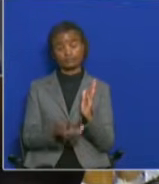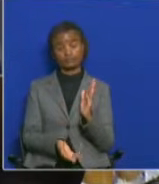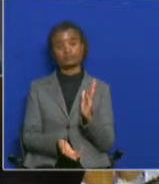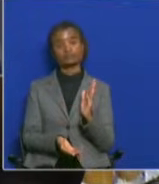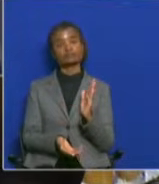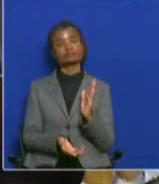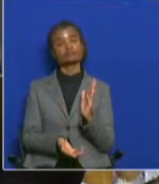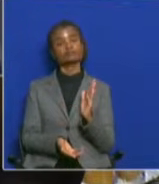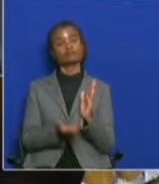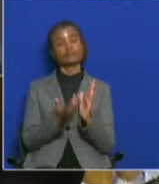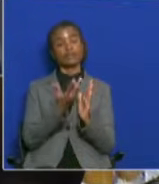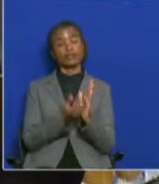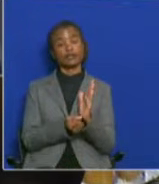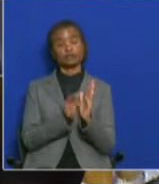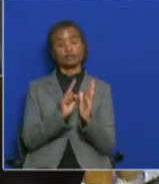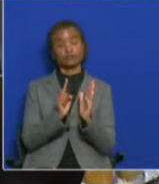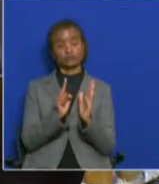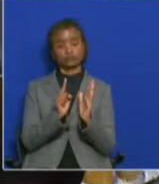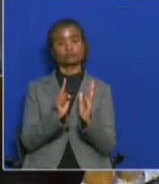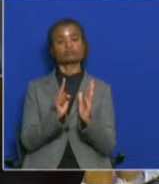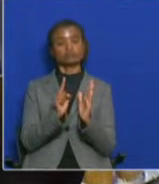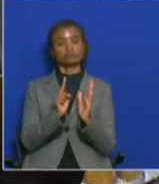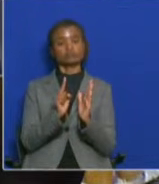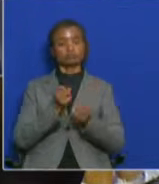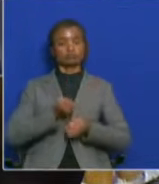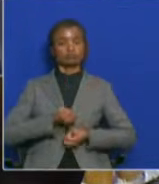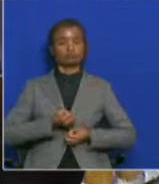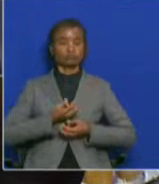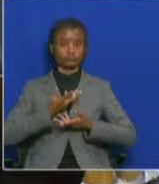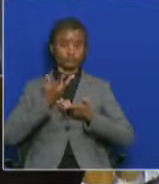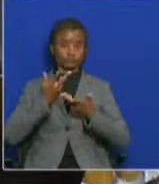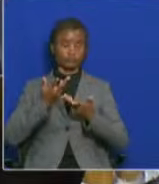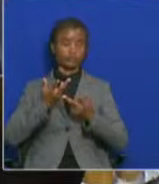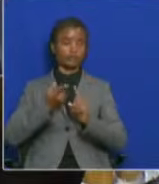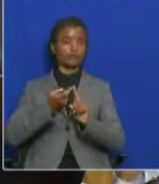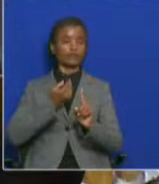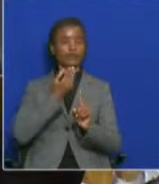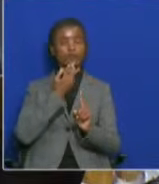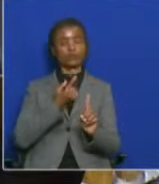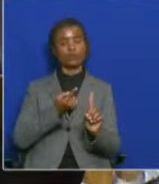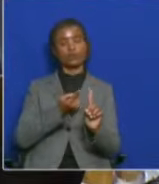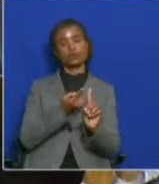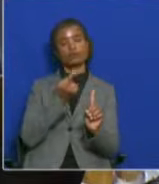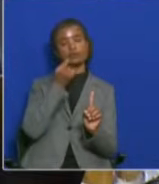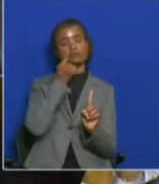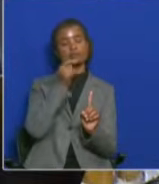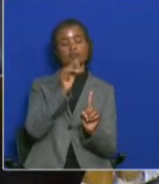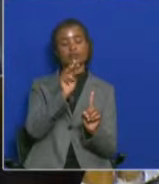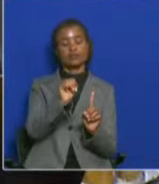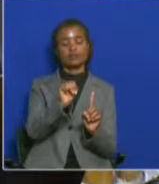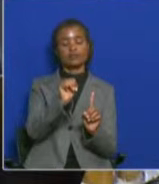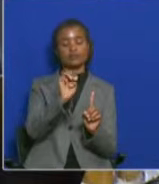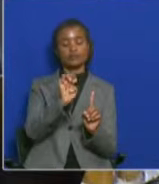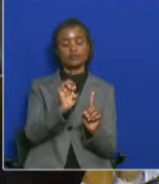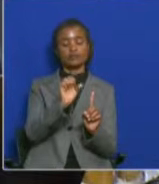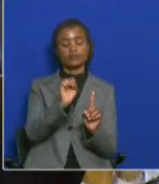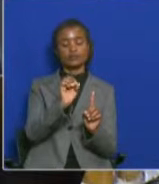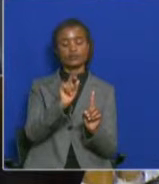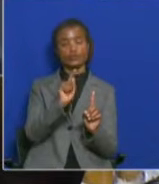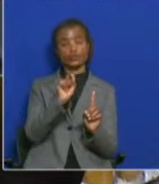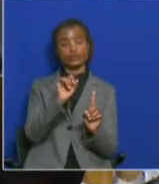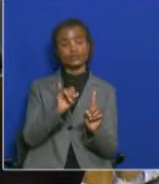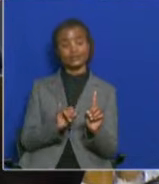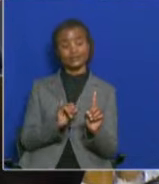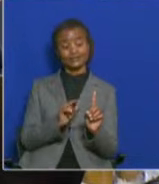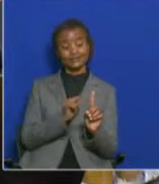admissions by Mr. Mazzotti, both personally and as a representative